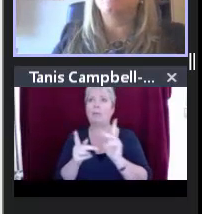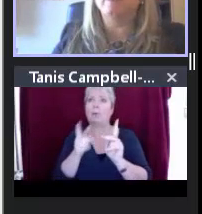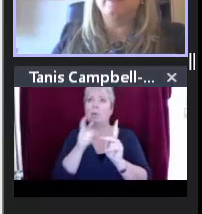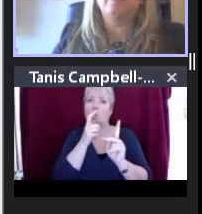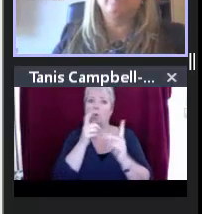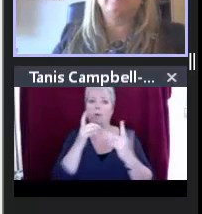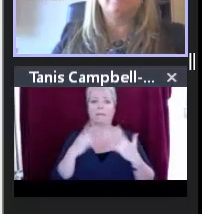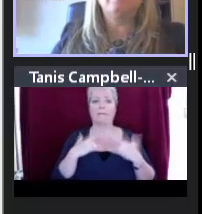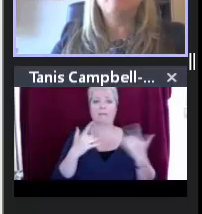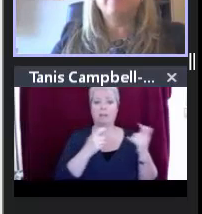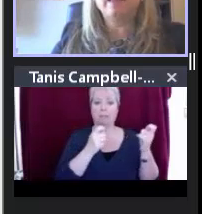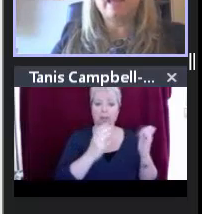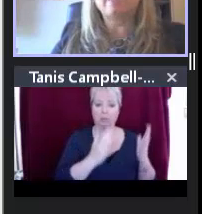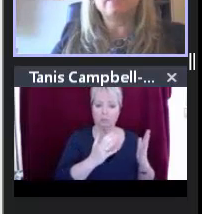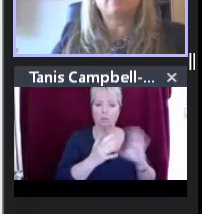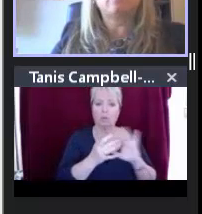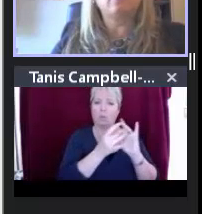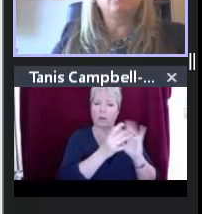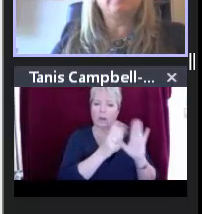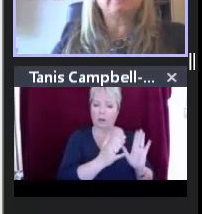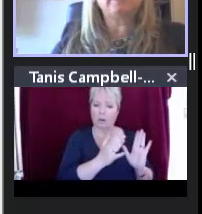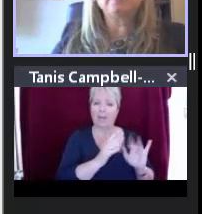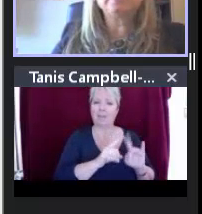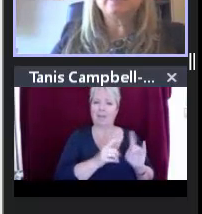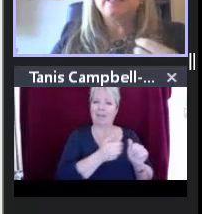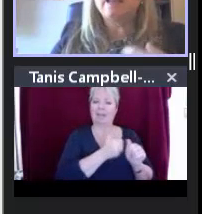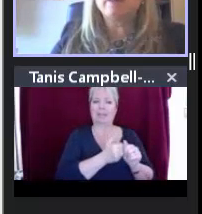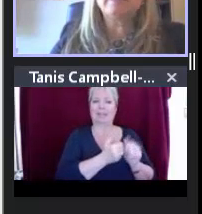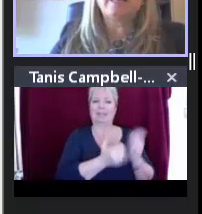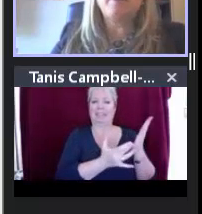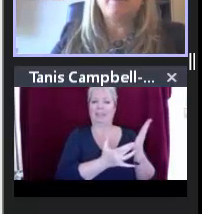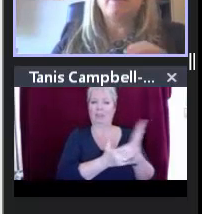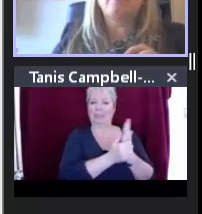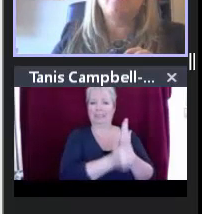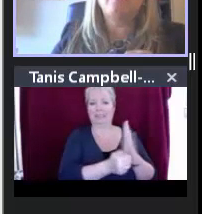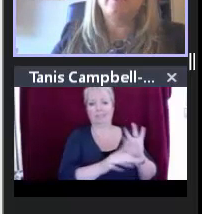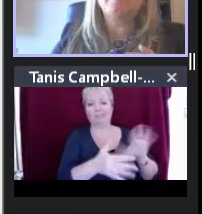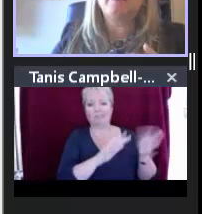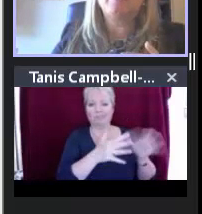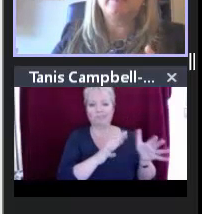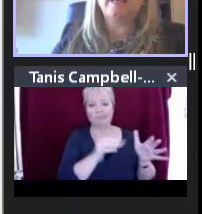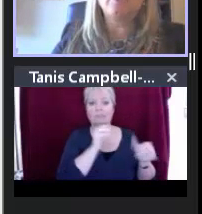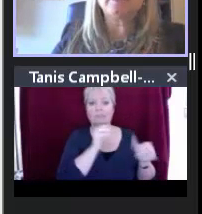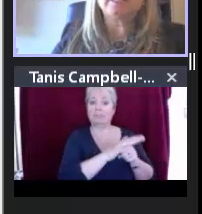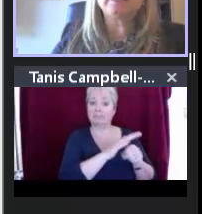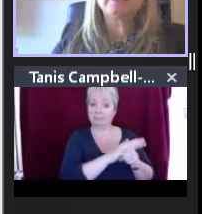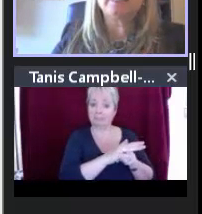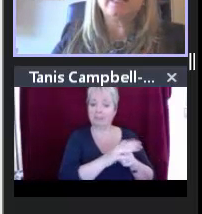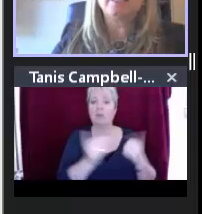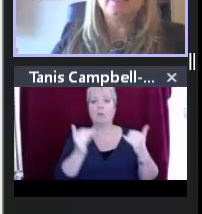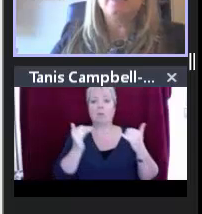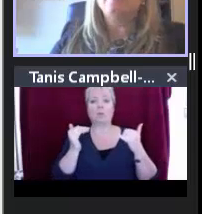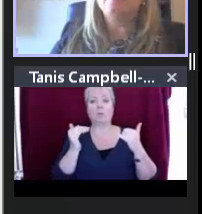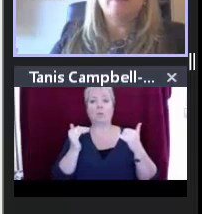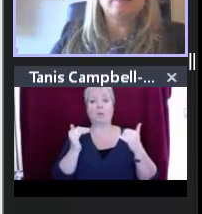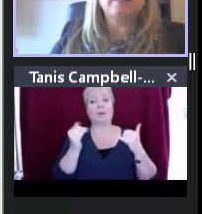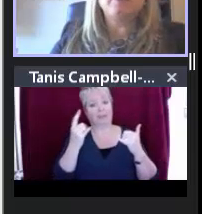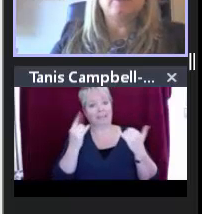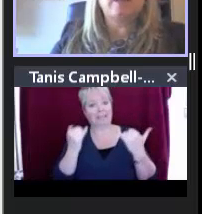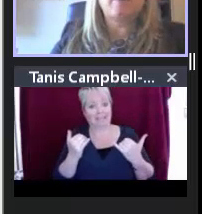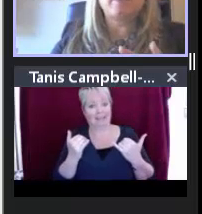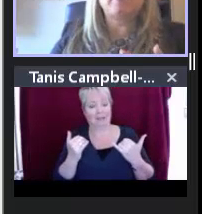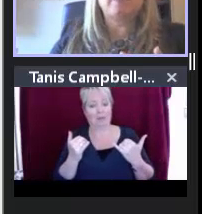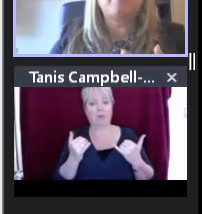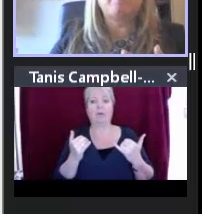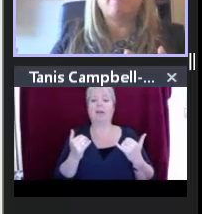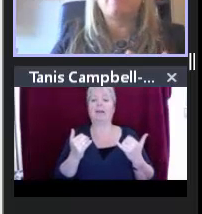management as coordinators, but they lack technology skills. And what's happening for these people nowadays is that